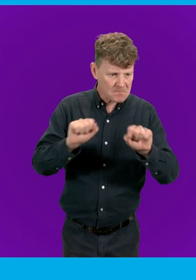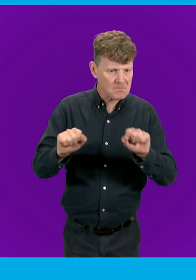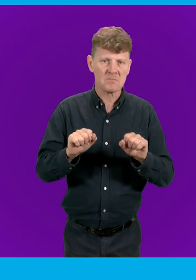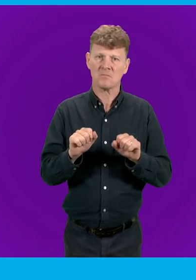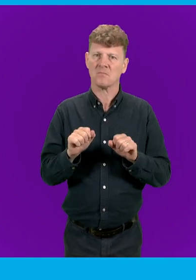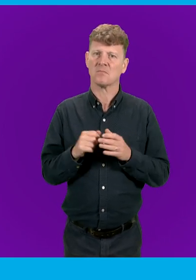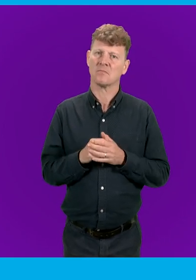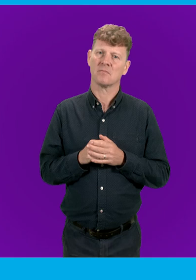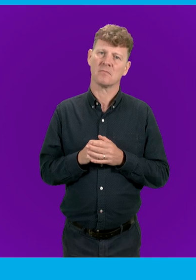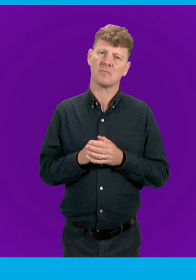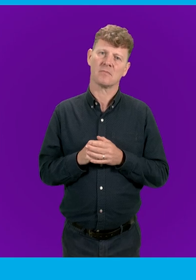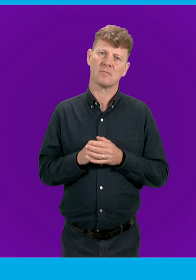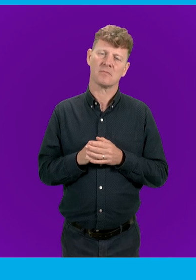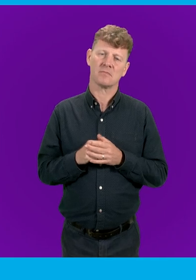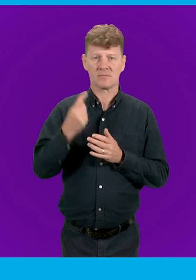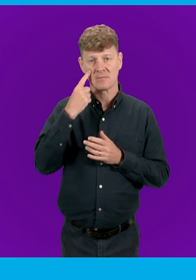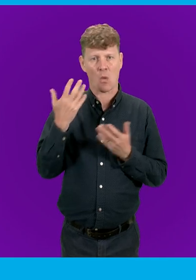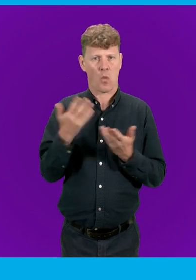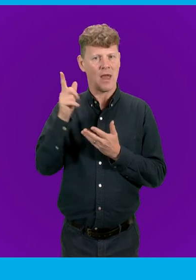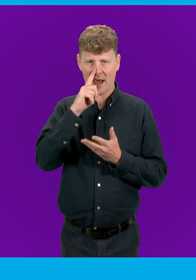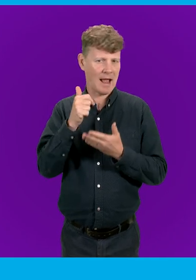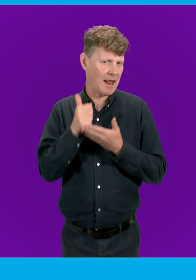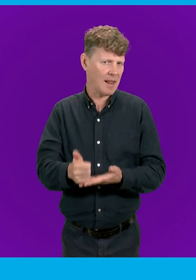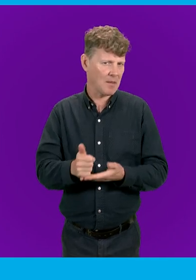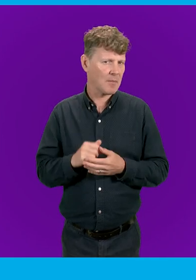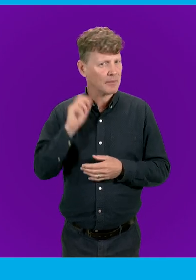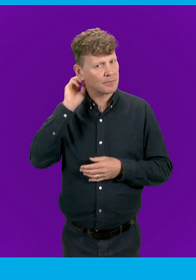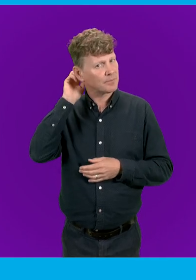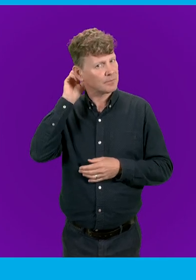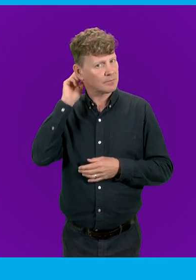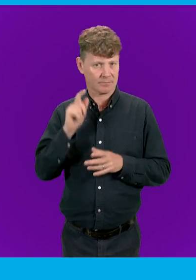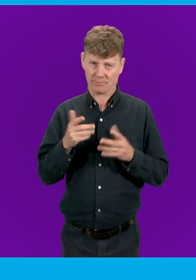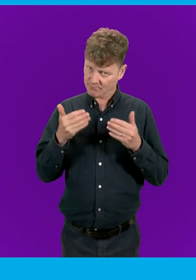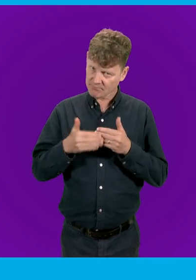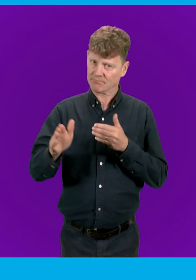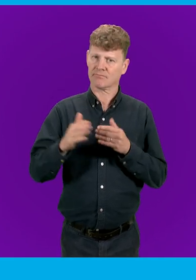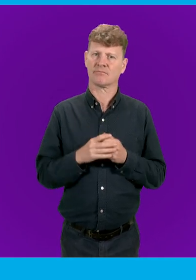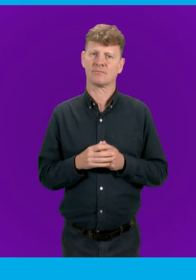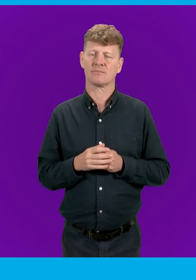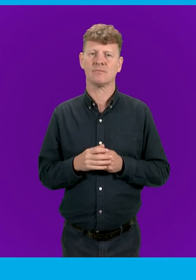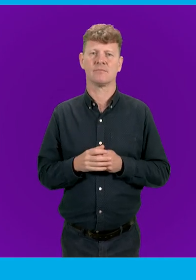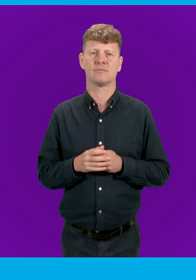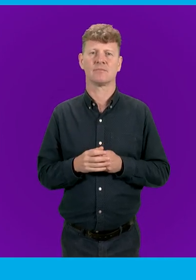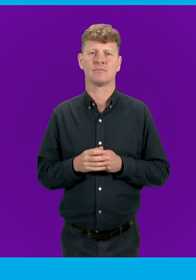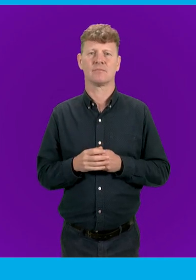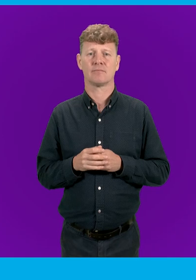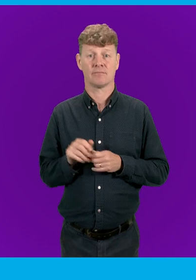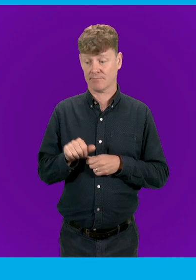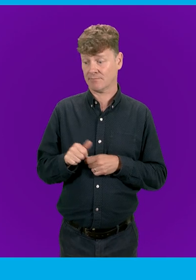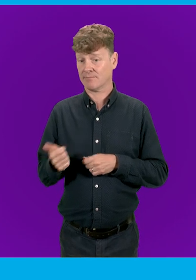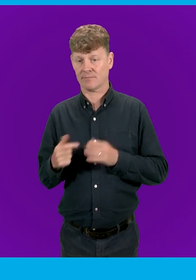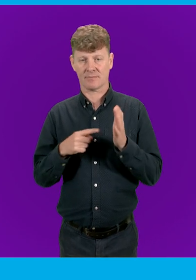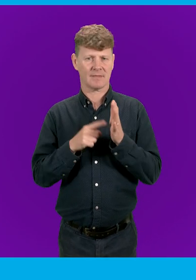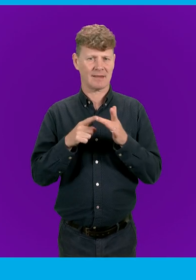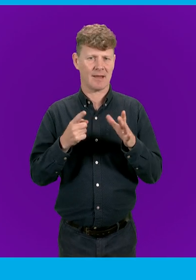thinking about it, and seeing where they can help and where they can go from there. Yeah, I really just think